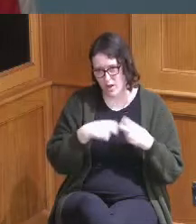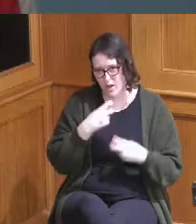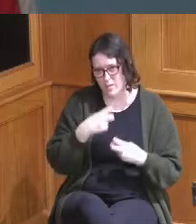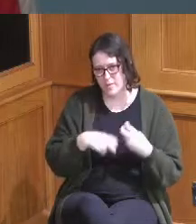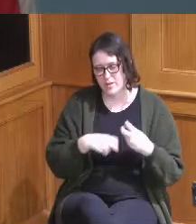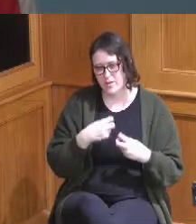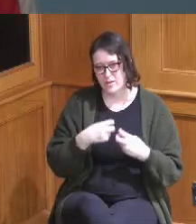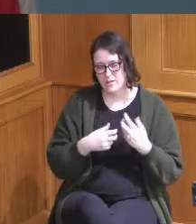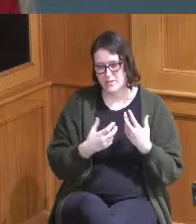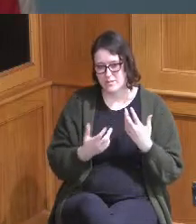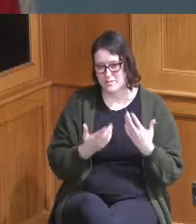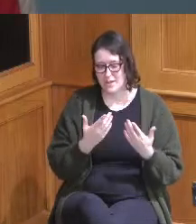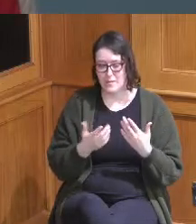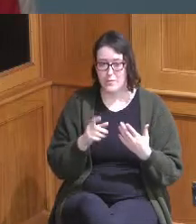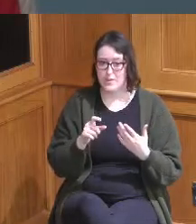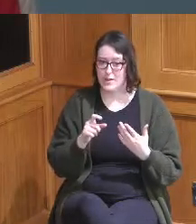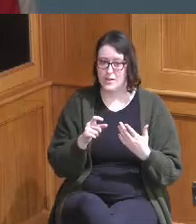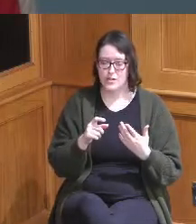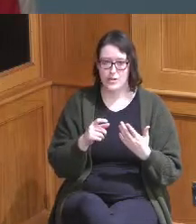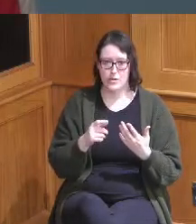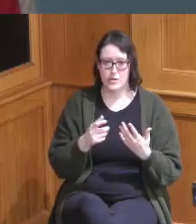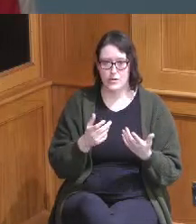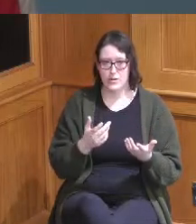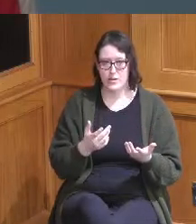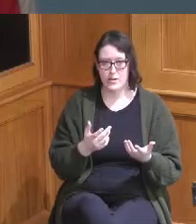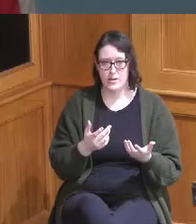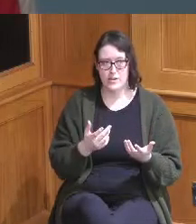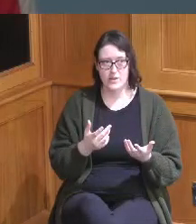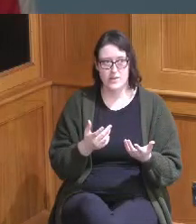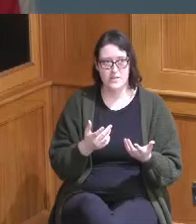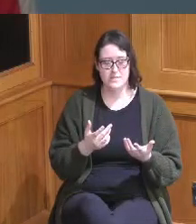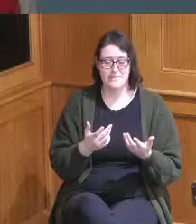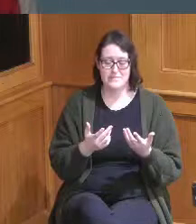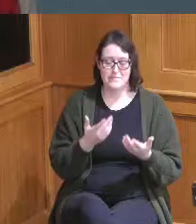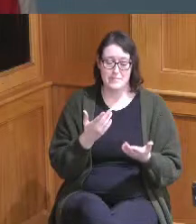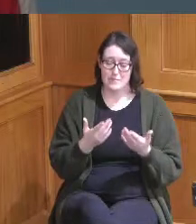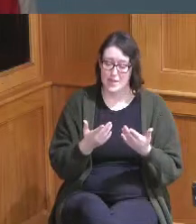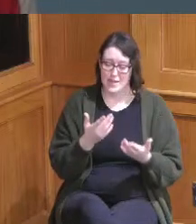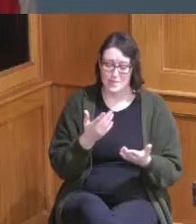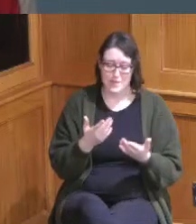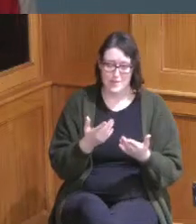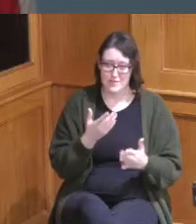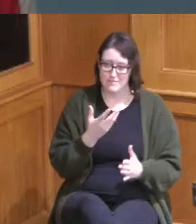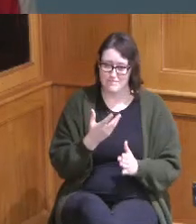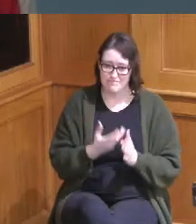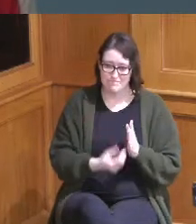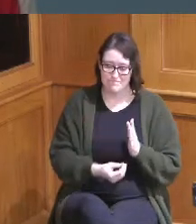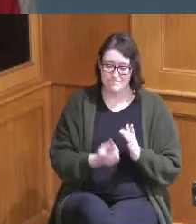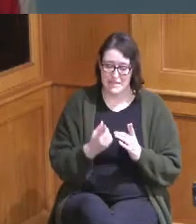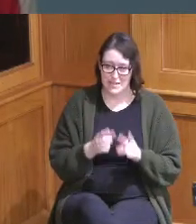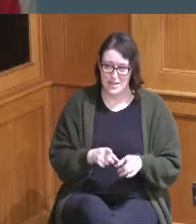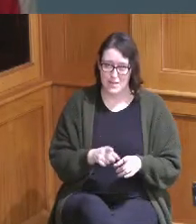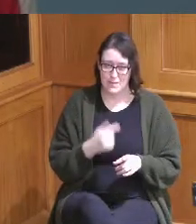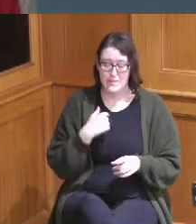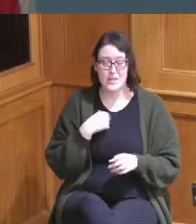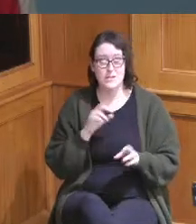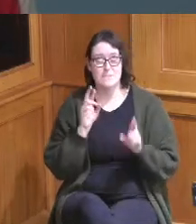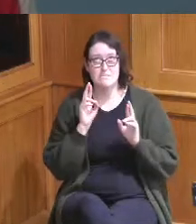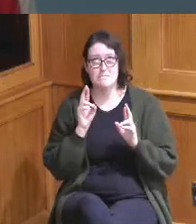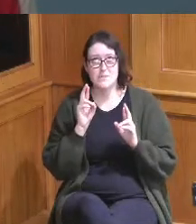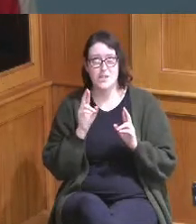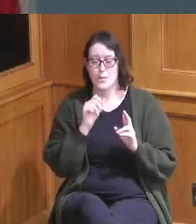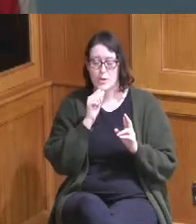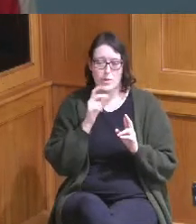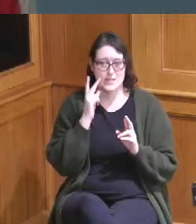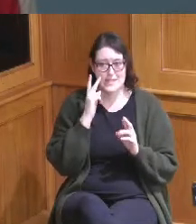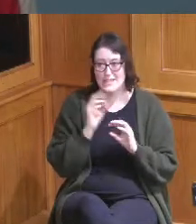we may have to, we may end up losing a child, but I'm hoping that we just don't even